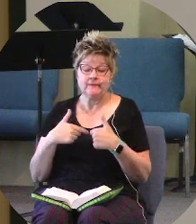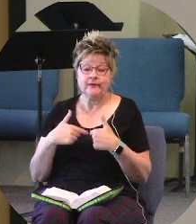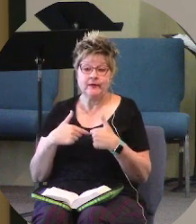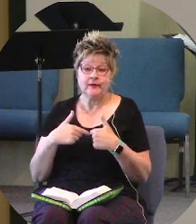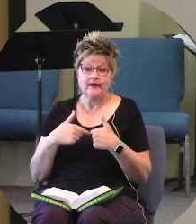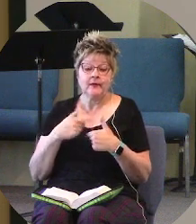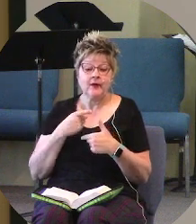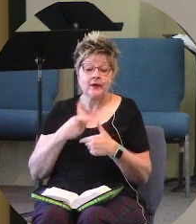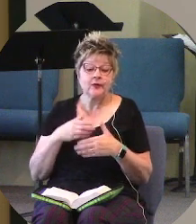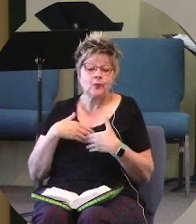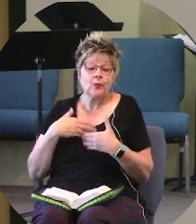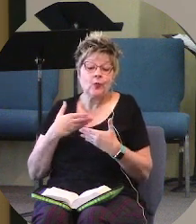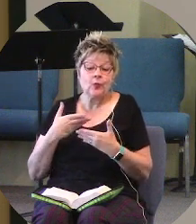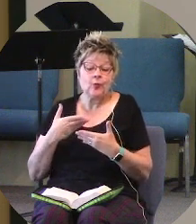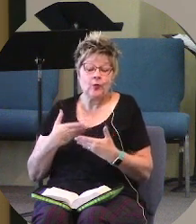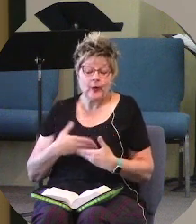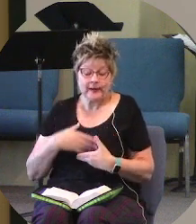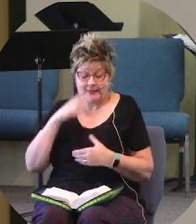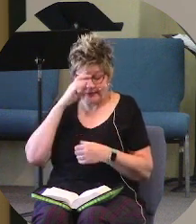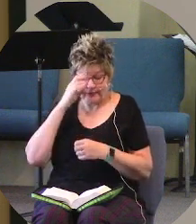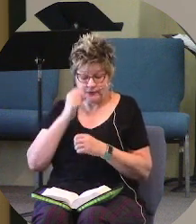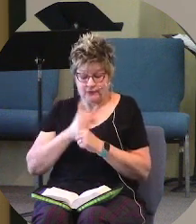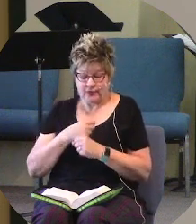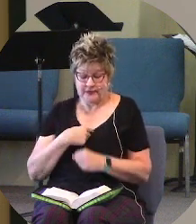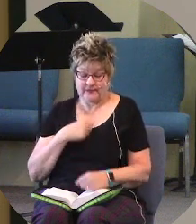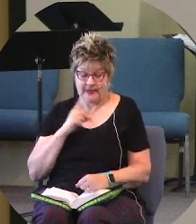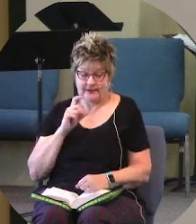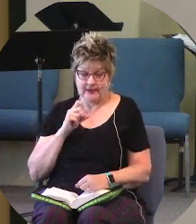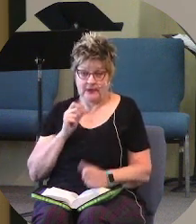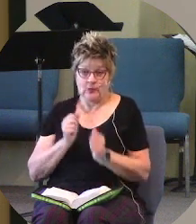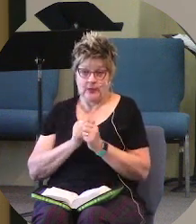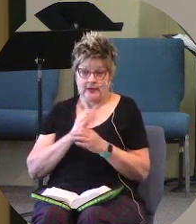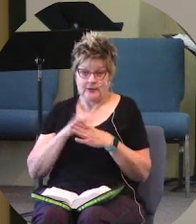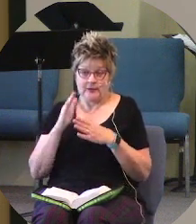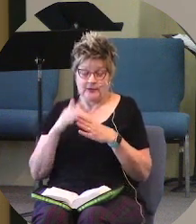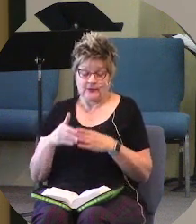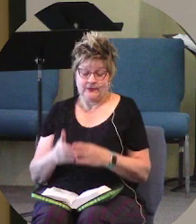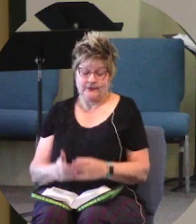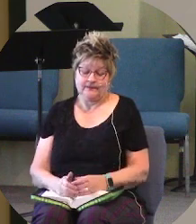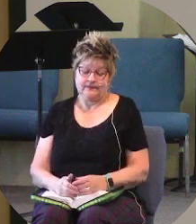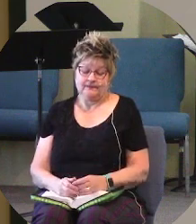Are you willing to trust me with the results?